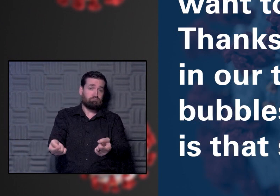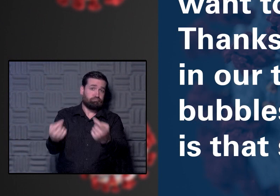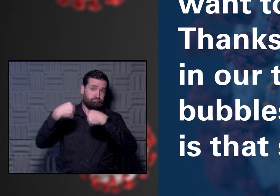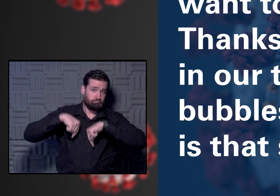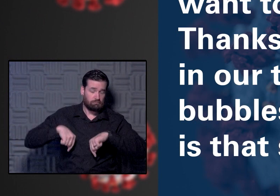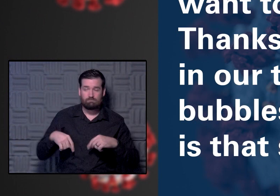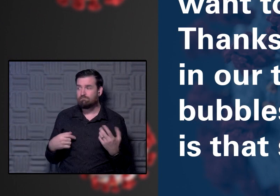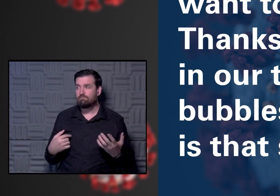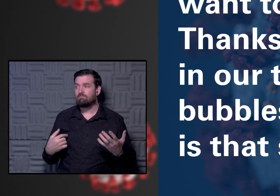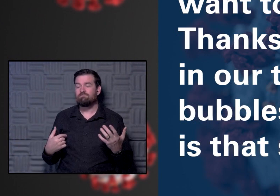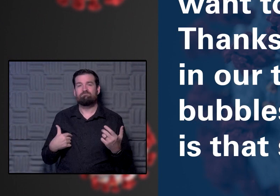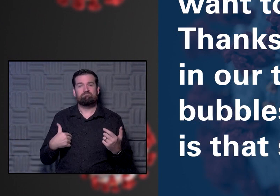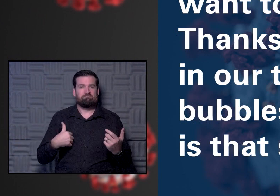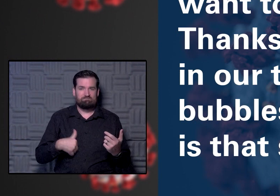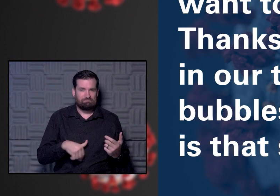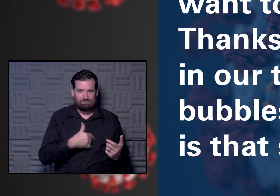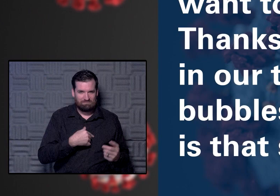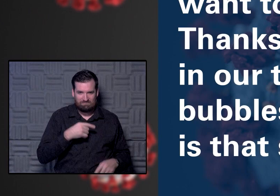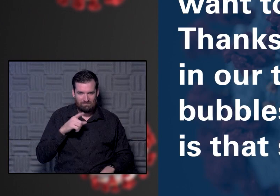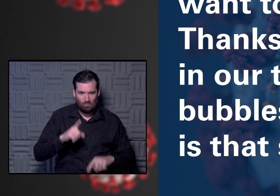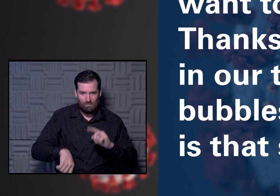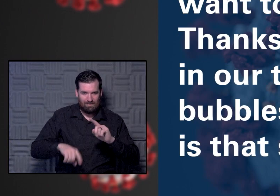And, I don't think we can answer